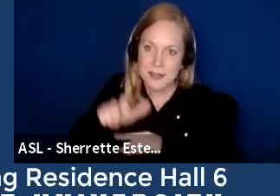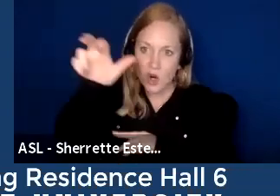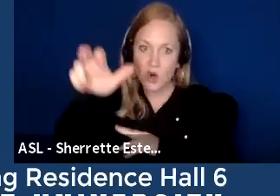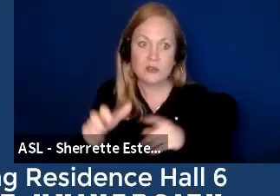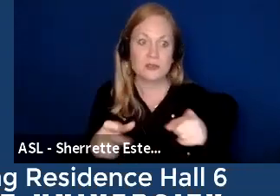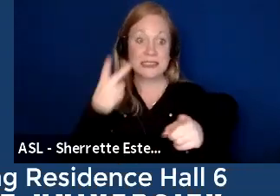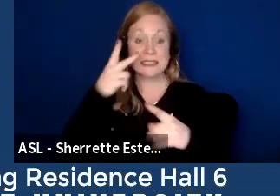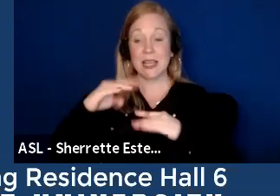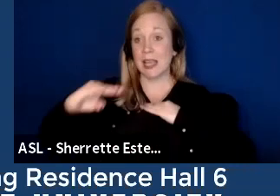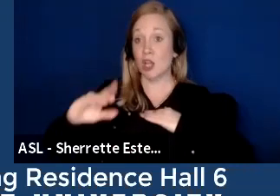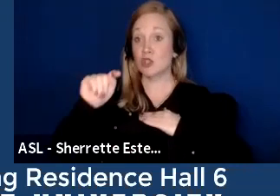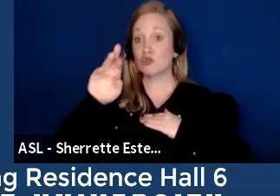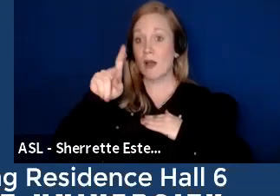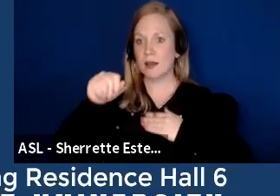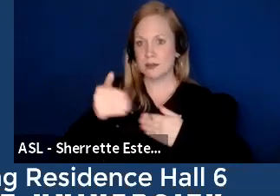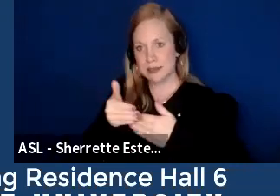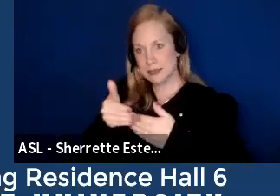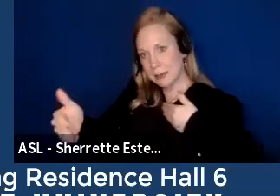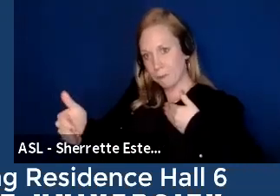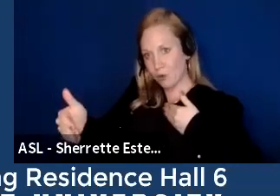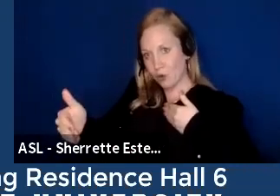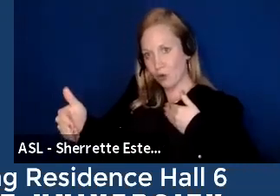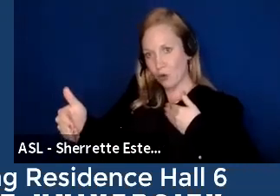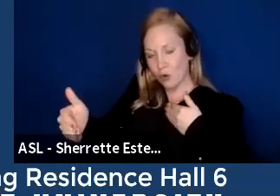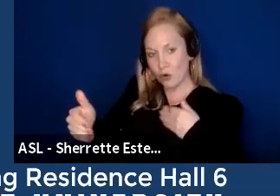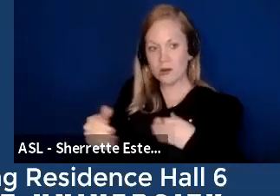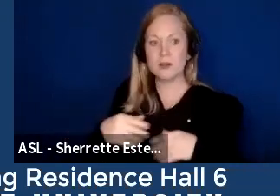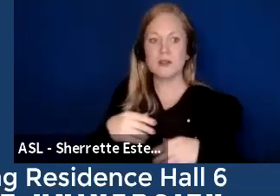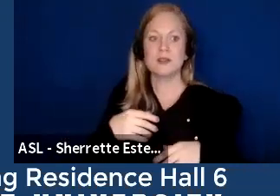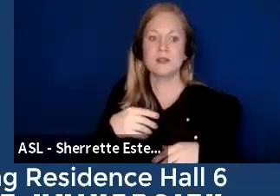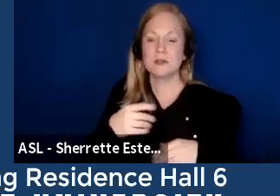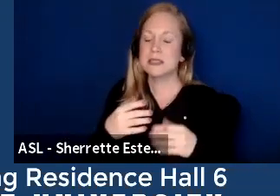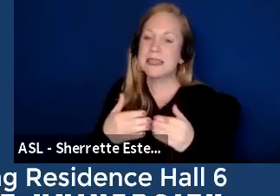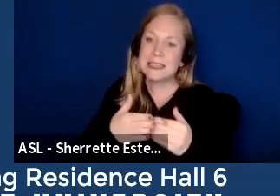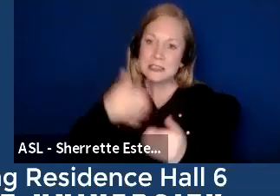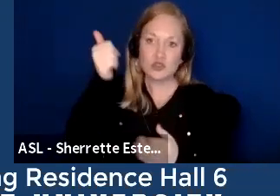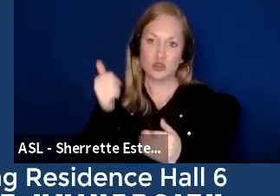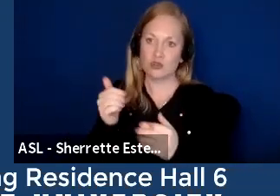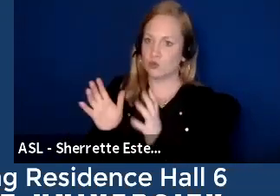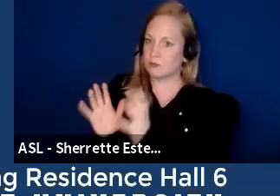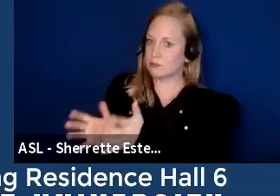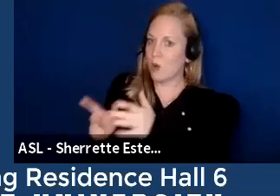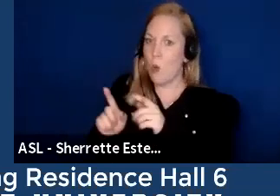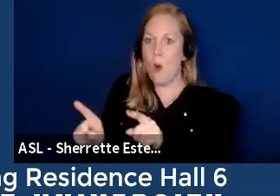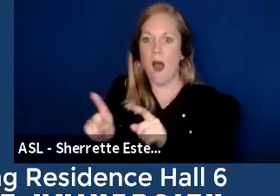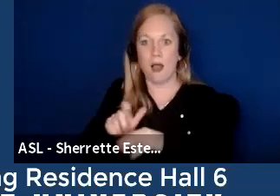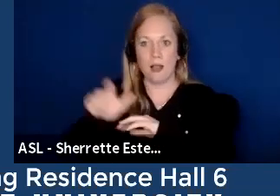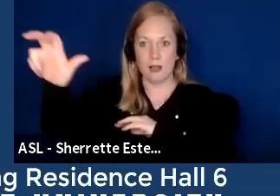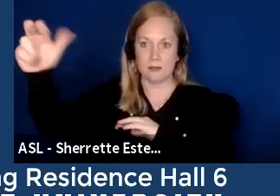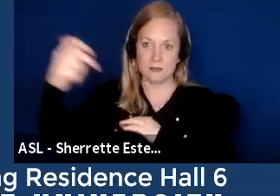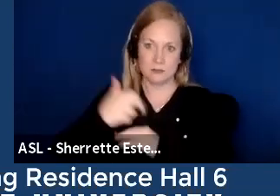treads are deeper. It allows for much easier conversation as you're going up and down the